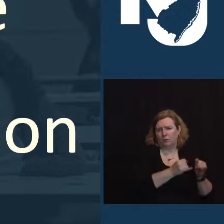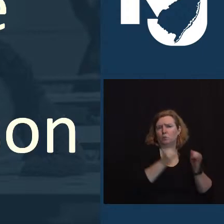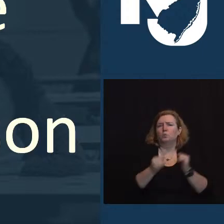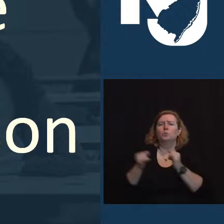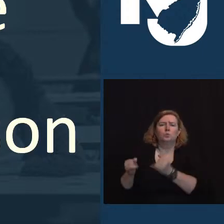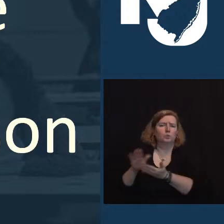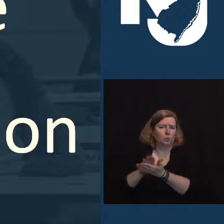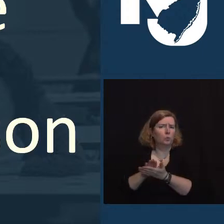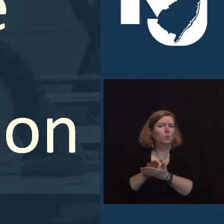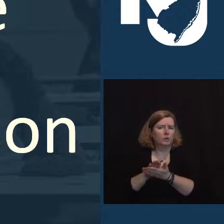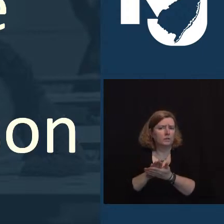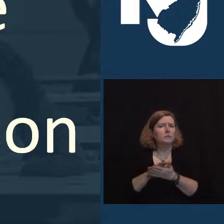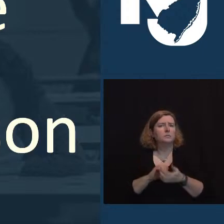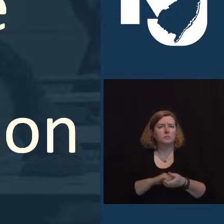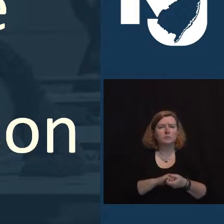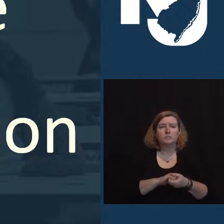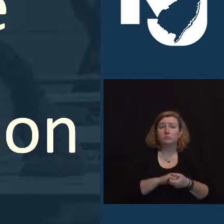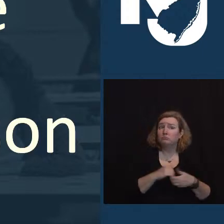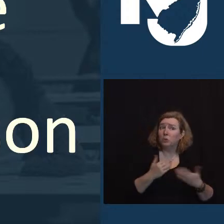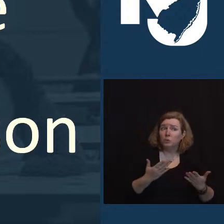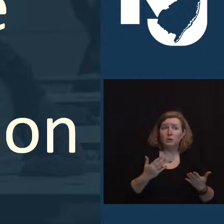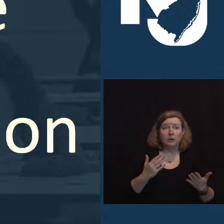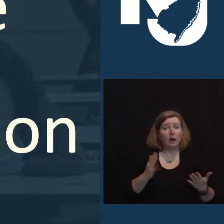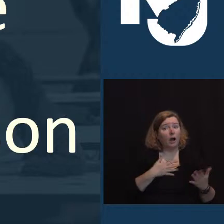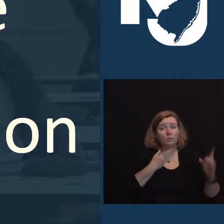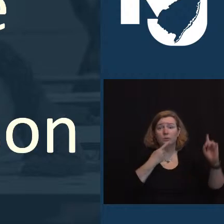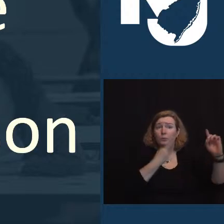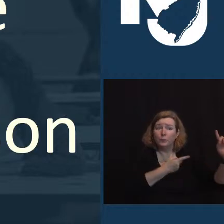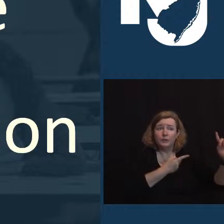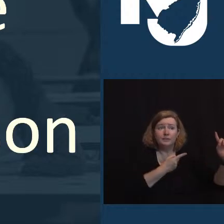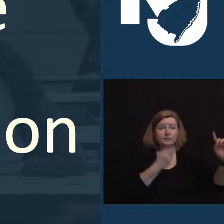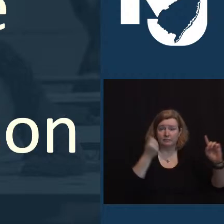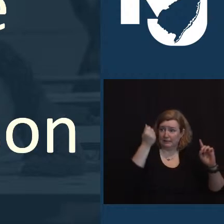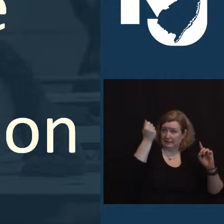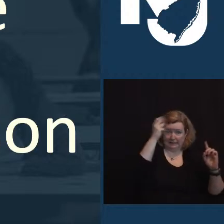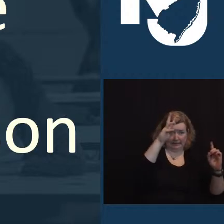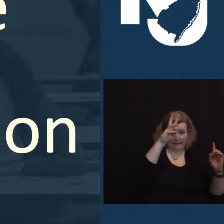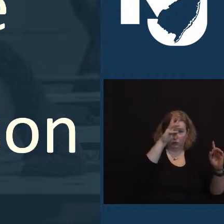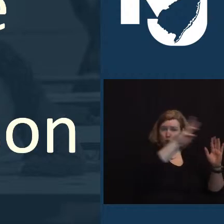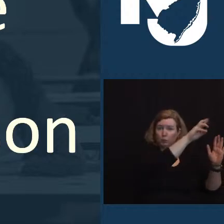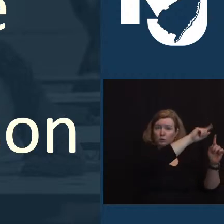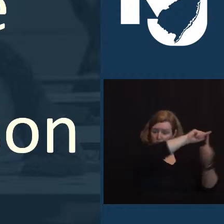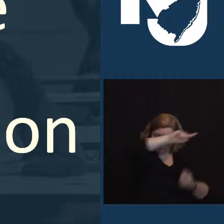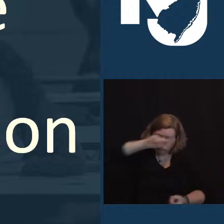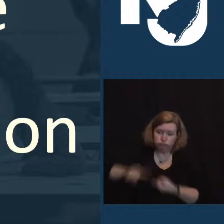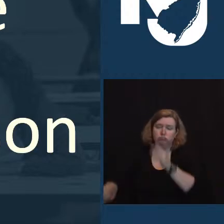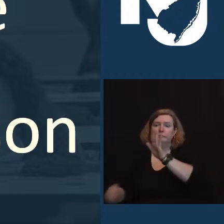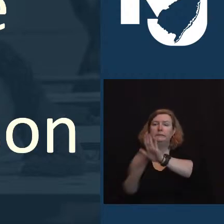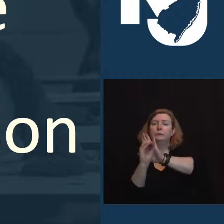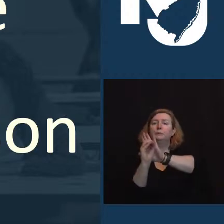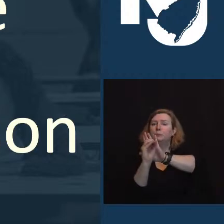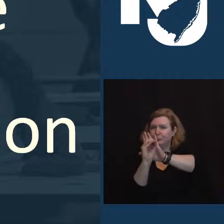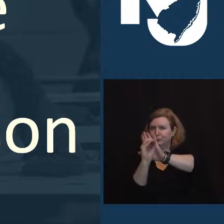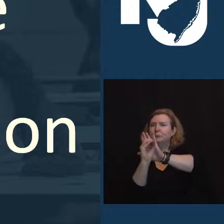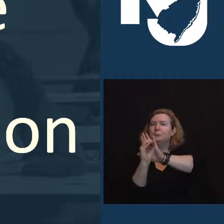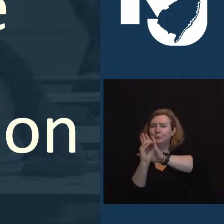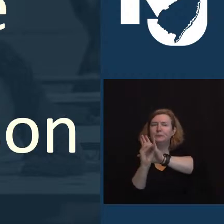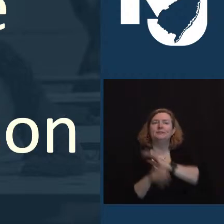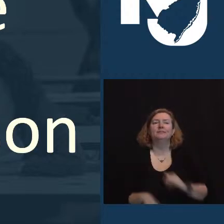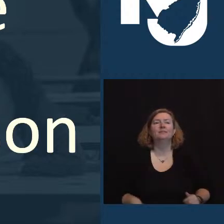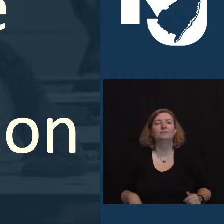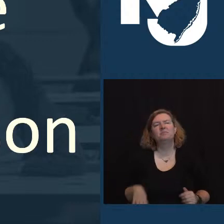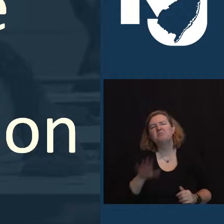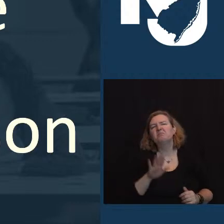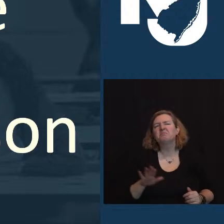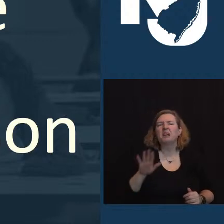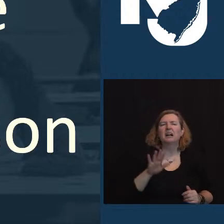services. Our goal is to get these 16 down to 0, and for these roughly 53,000 students and their